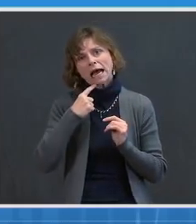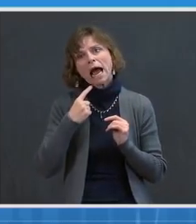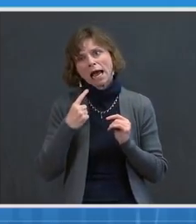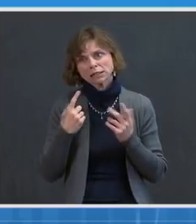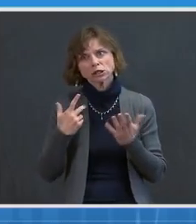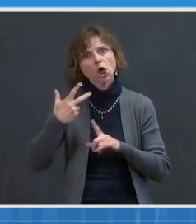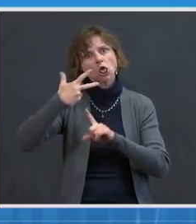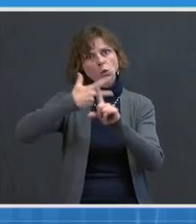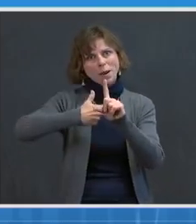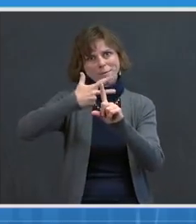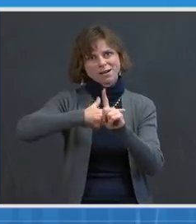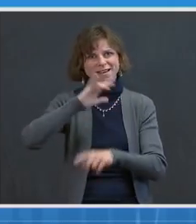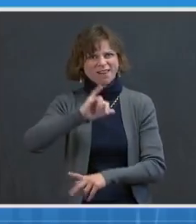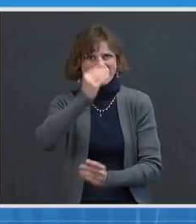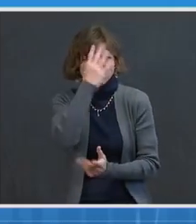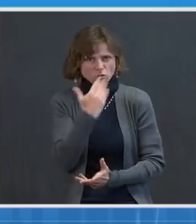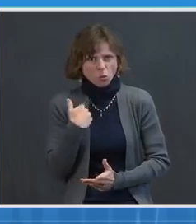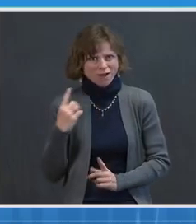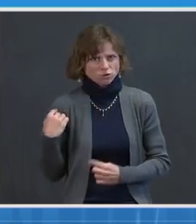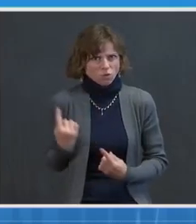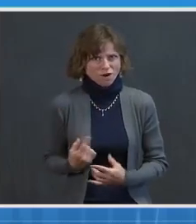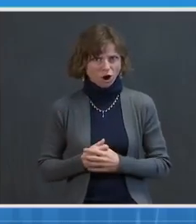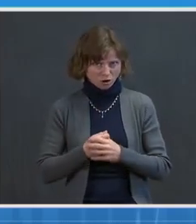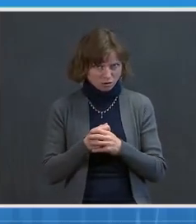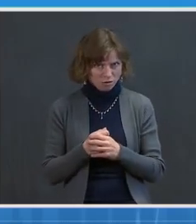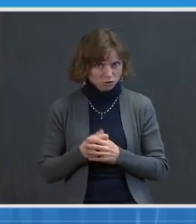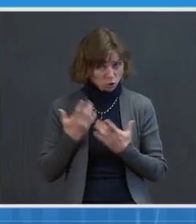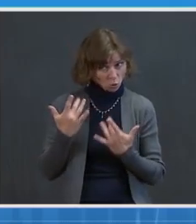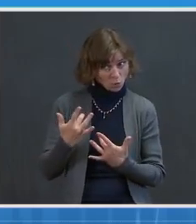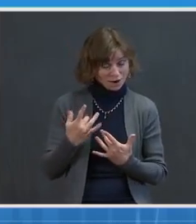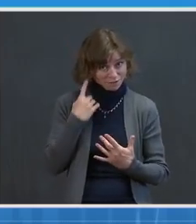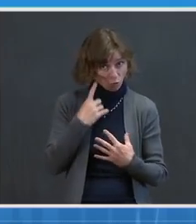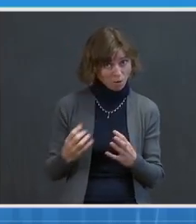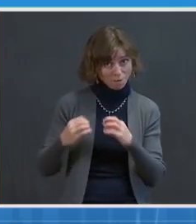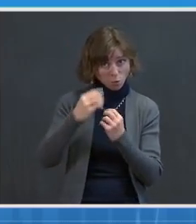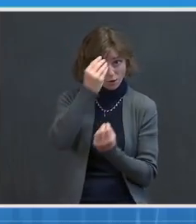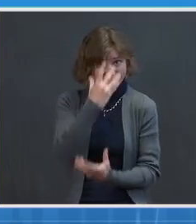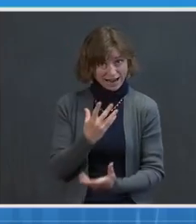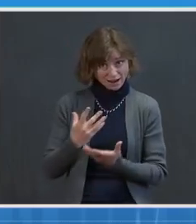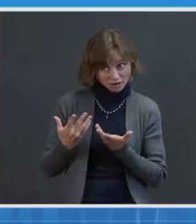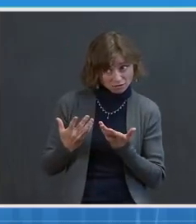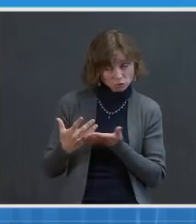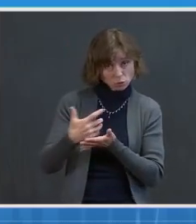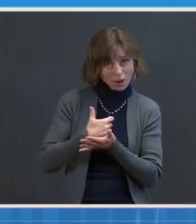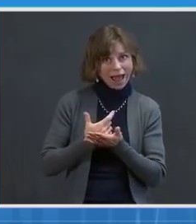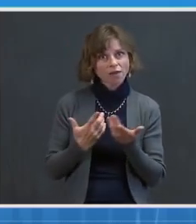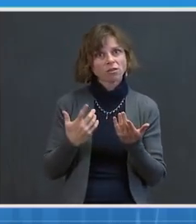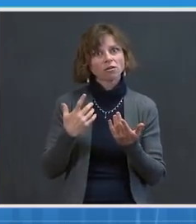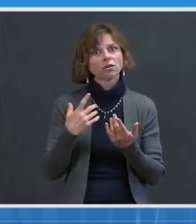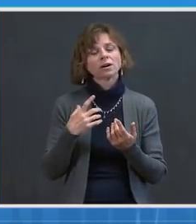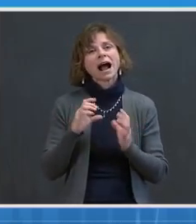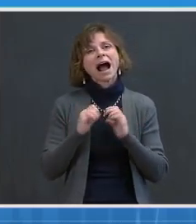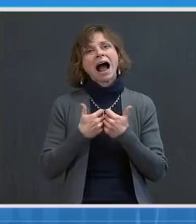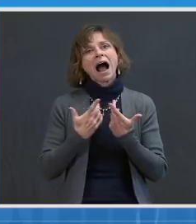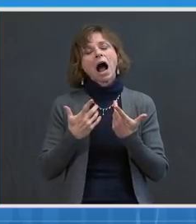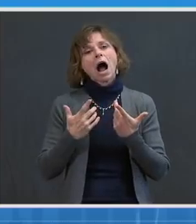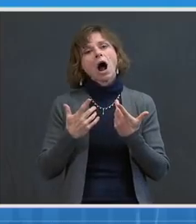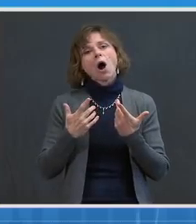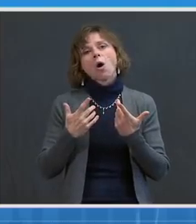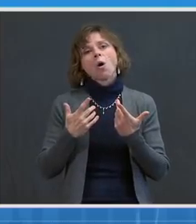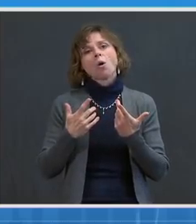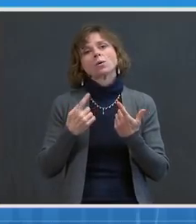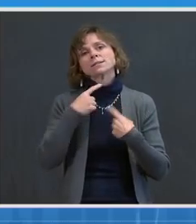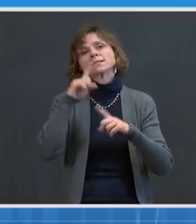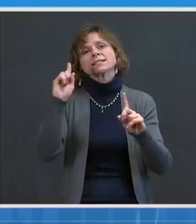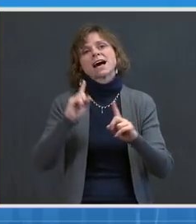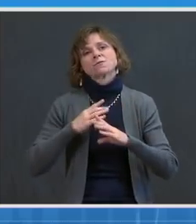data that we have so far. So we are waiting for data to emerge about how durable your protection is beyond 3 months. And so